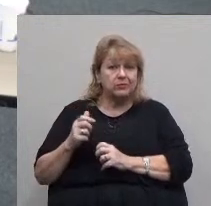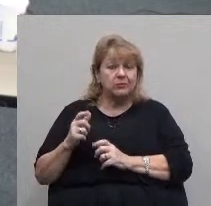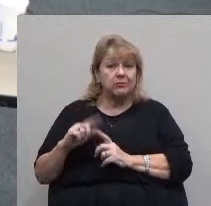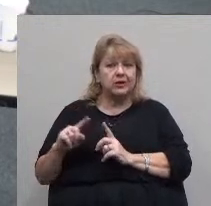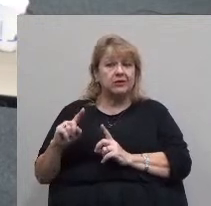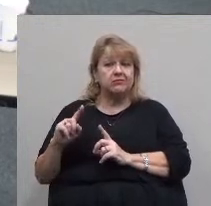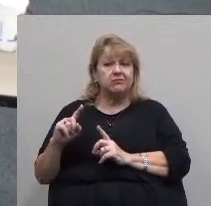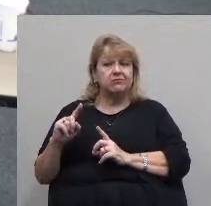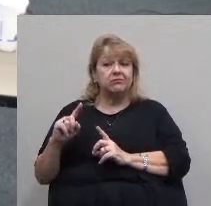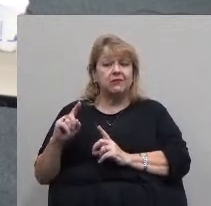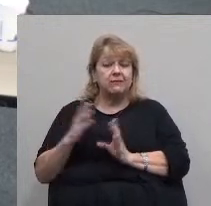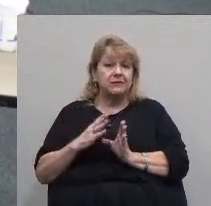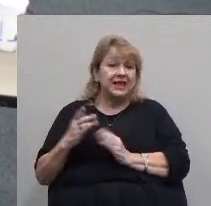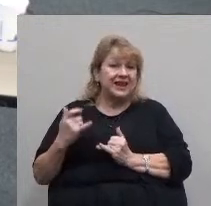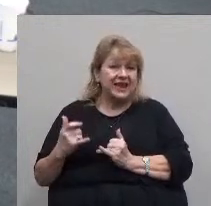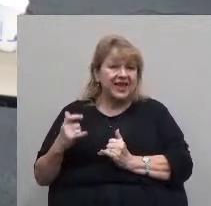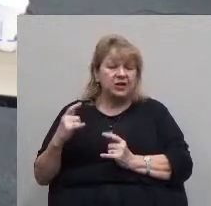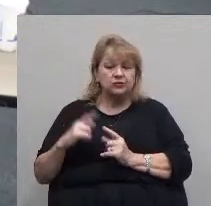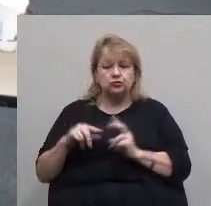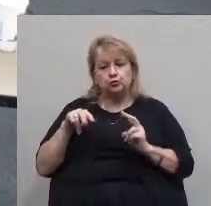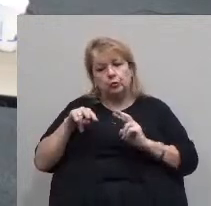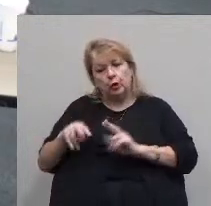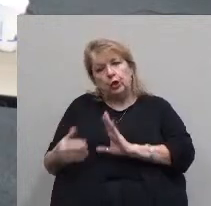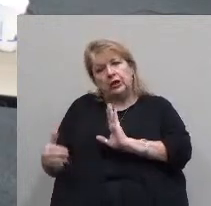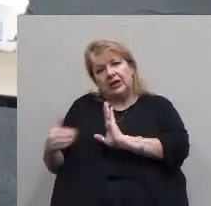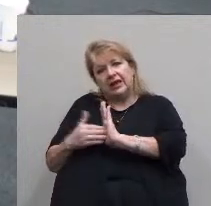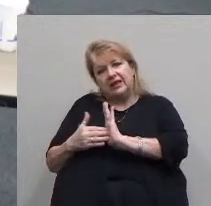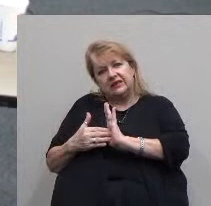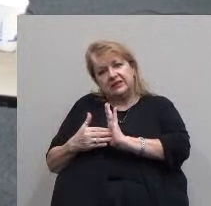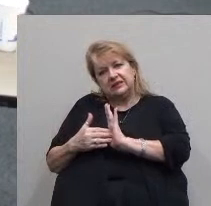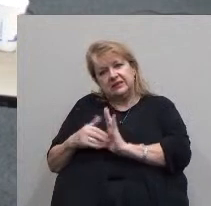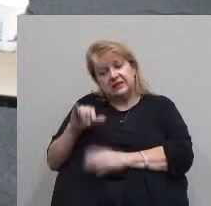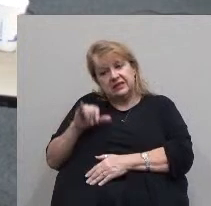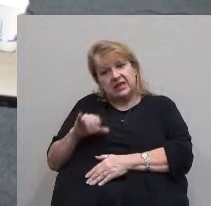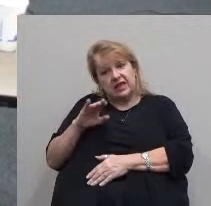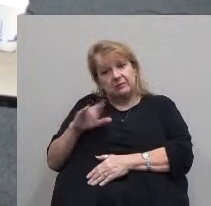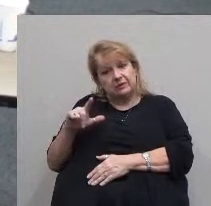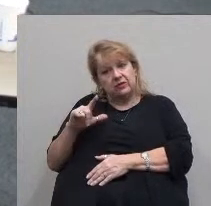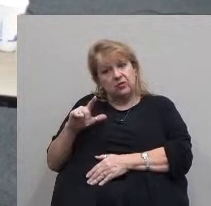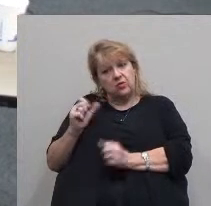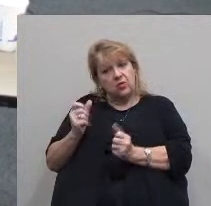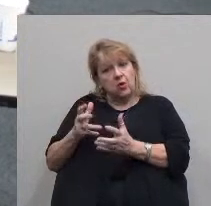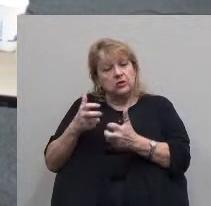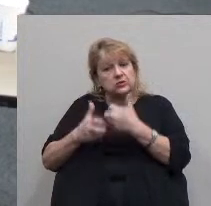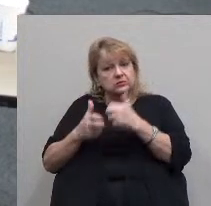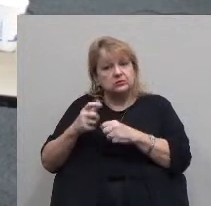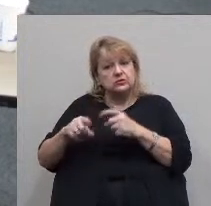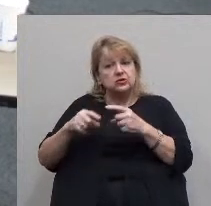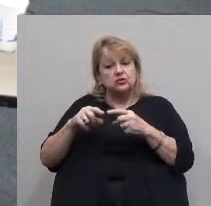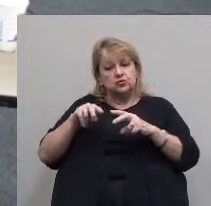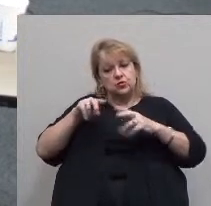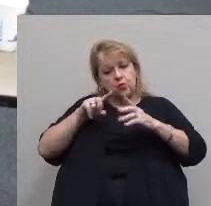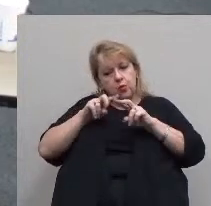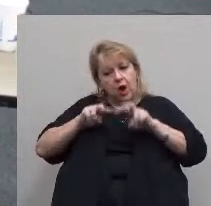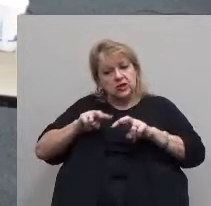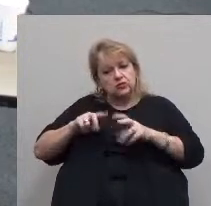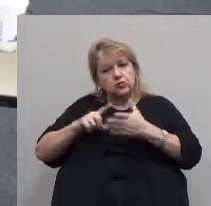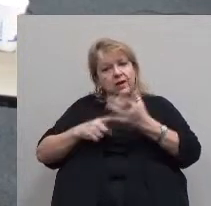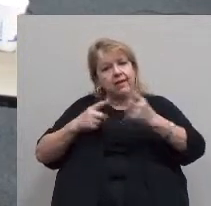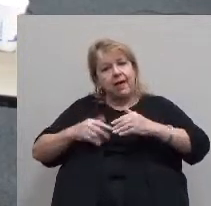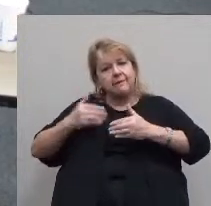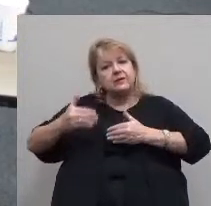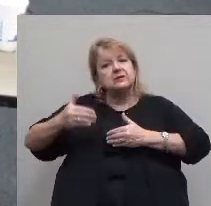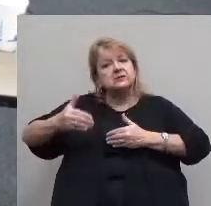to plan now to relook at them to see if they did cause any problems when we reduce the requirements.